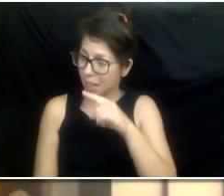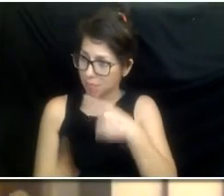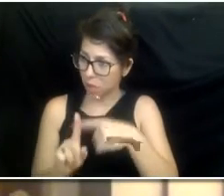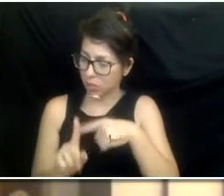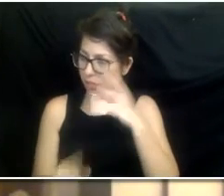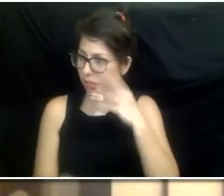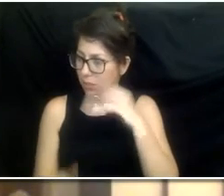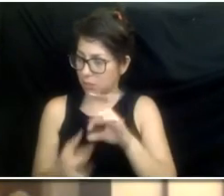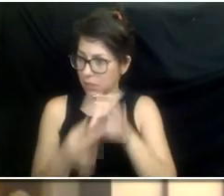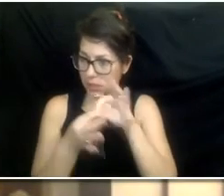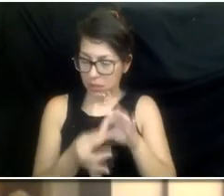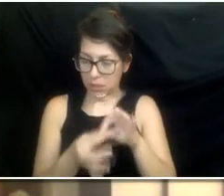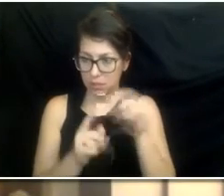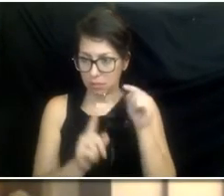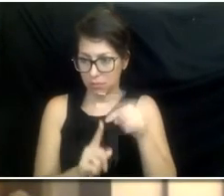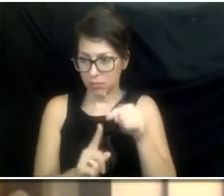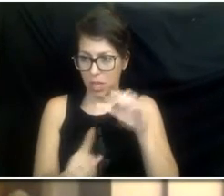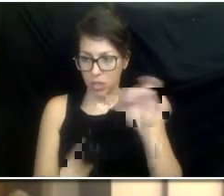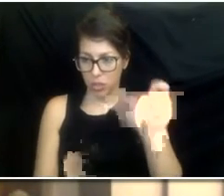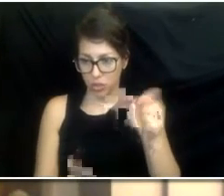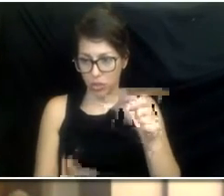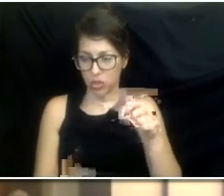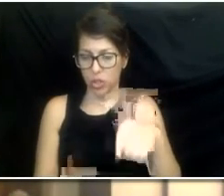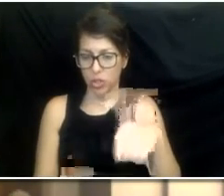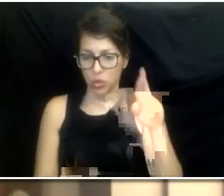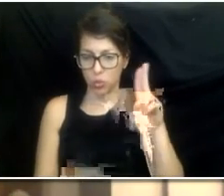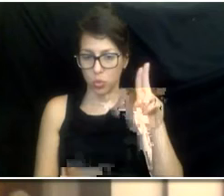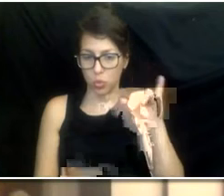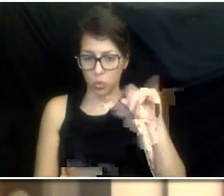our next witness is Kelly coin from safe